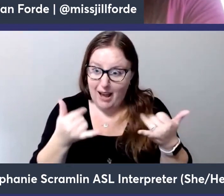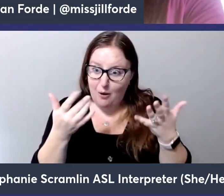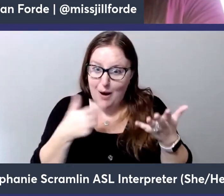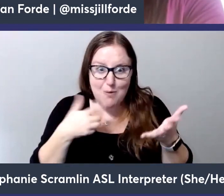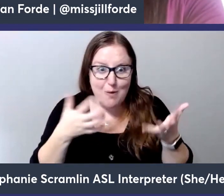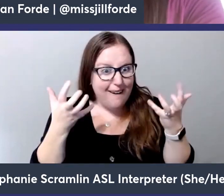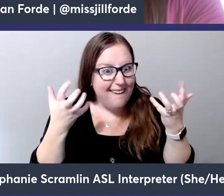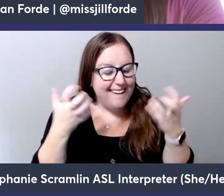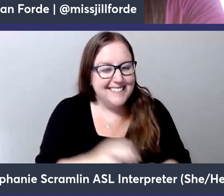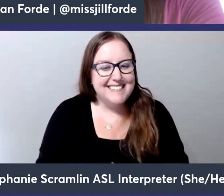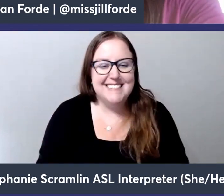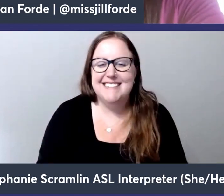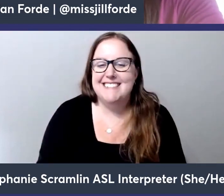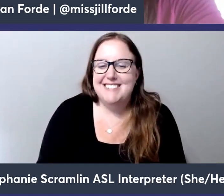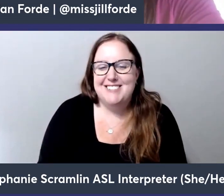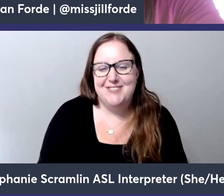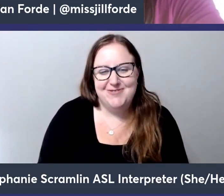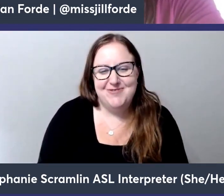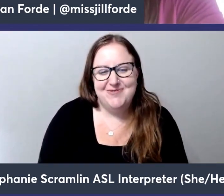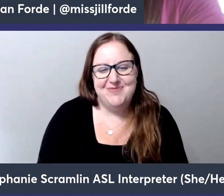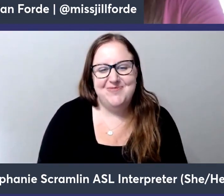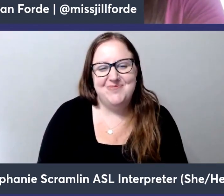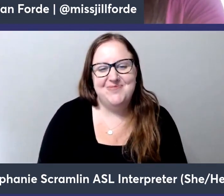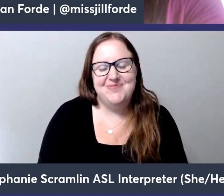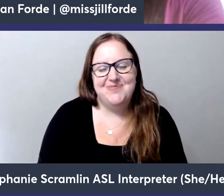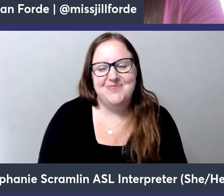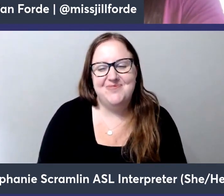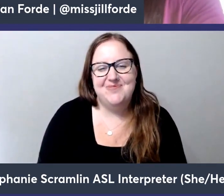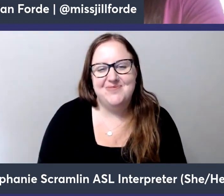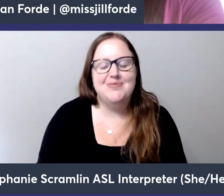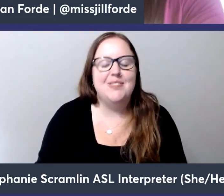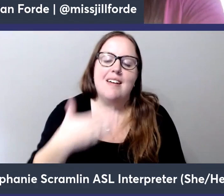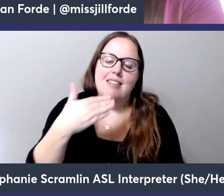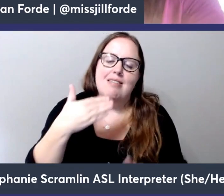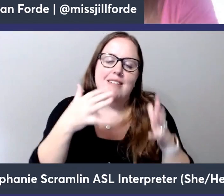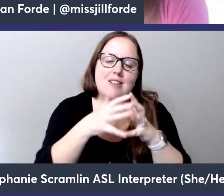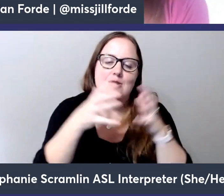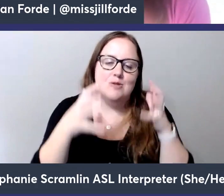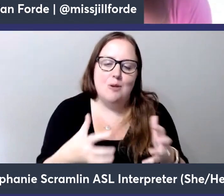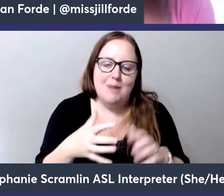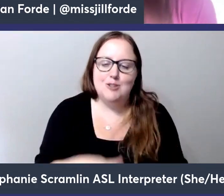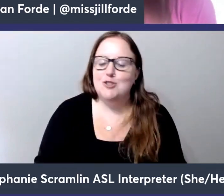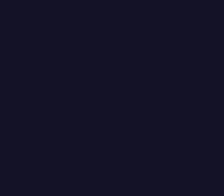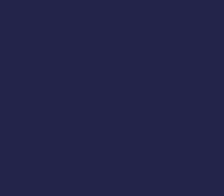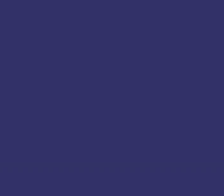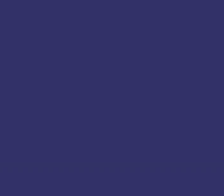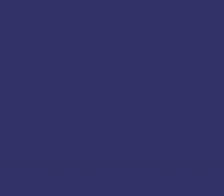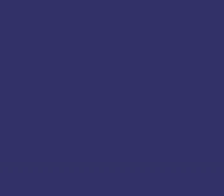Thank you so much. Thank you.